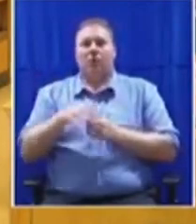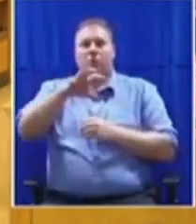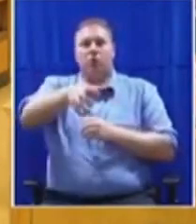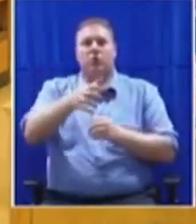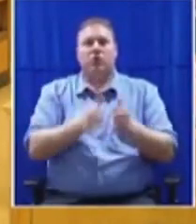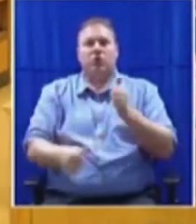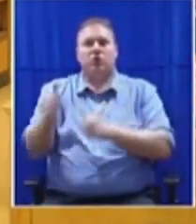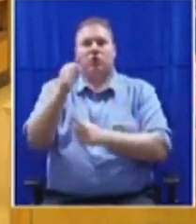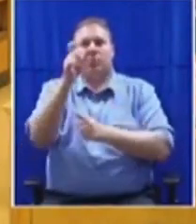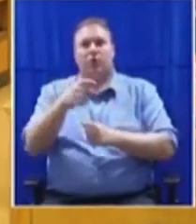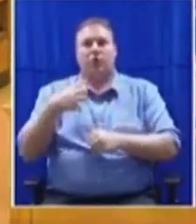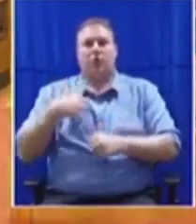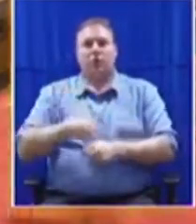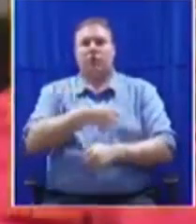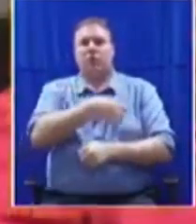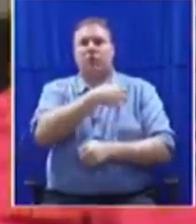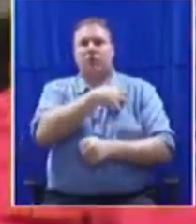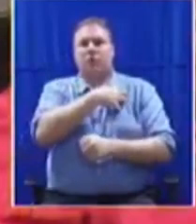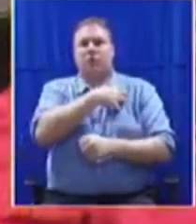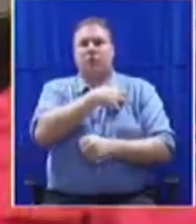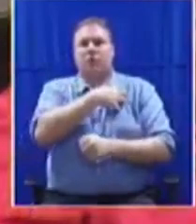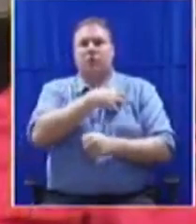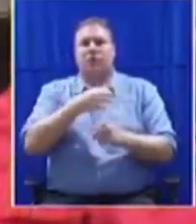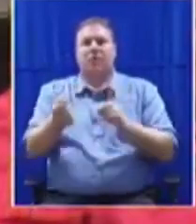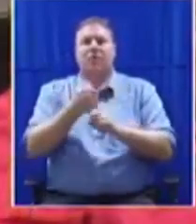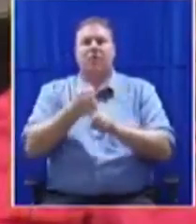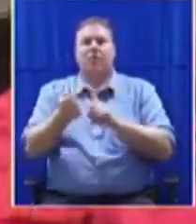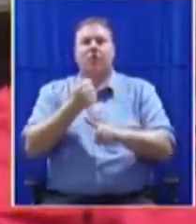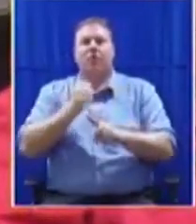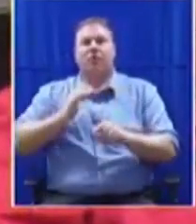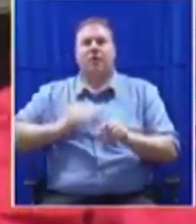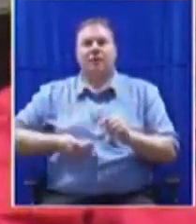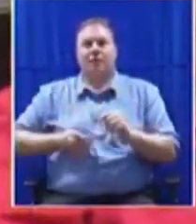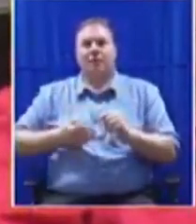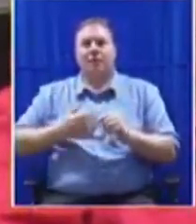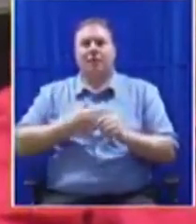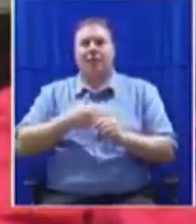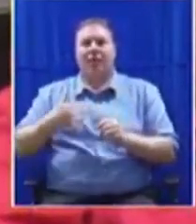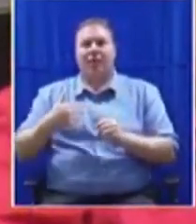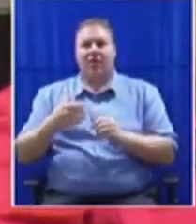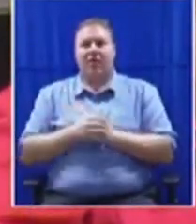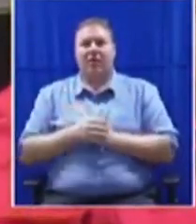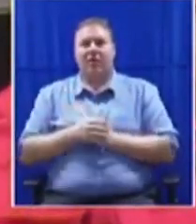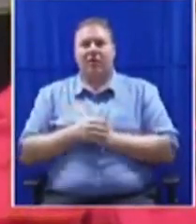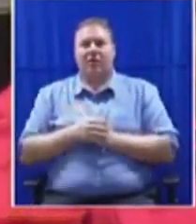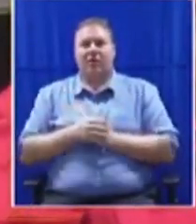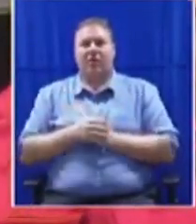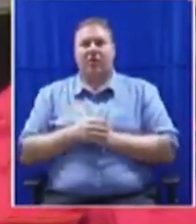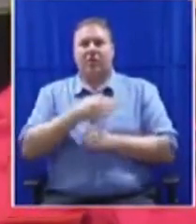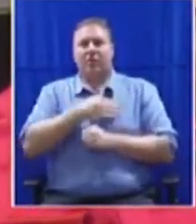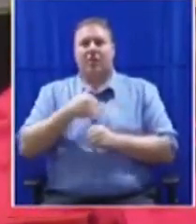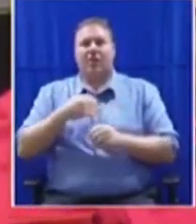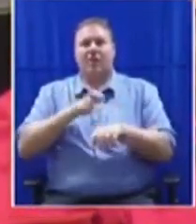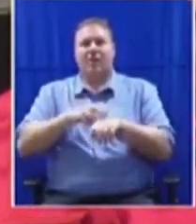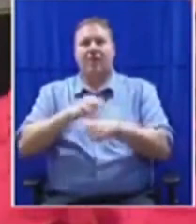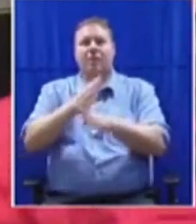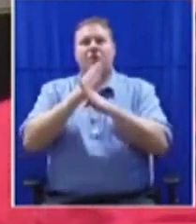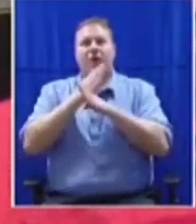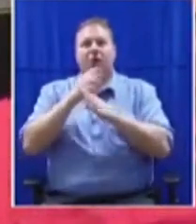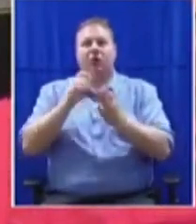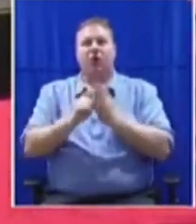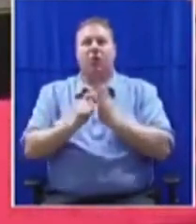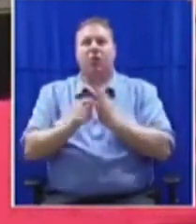District Mayor, has been physically abusing his mother to such an extent that she had to get a protection order against